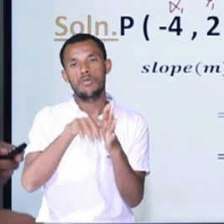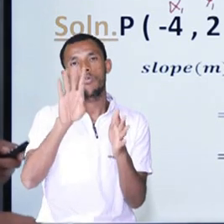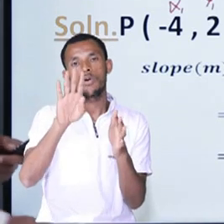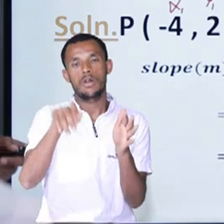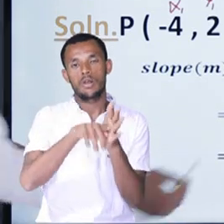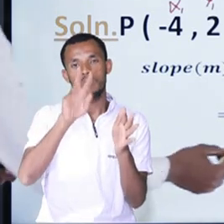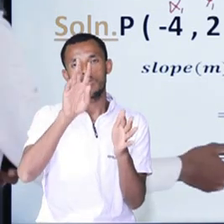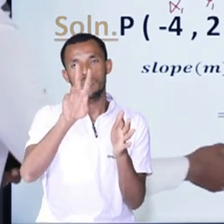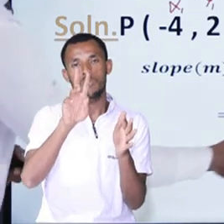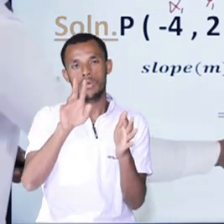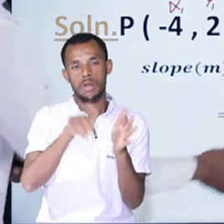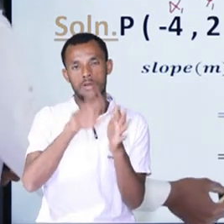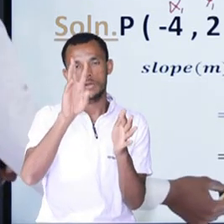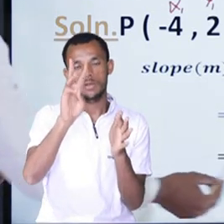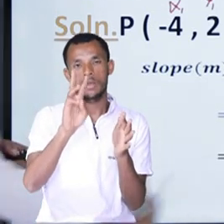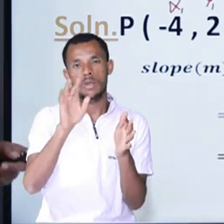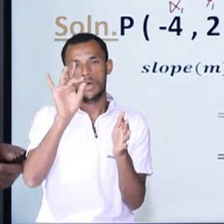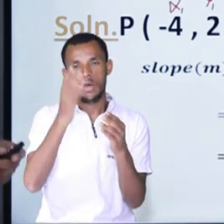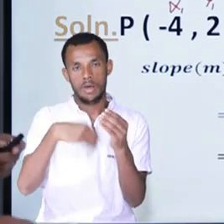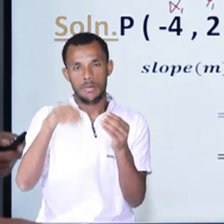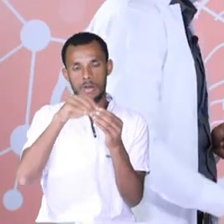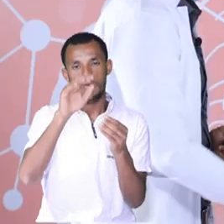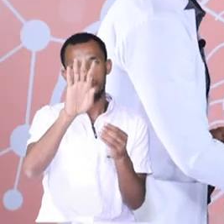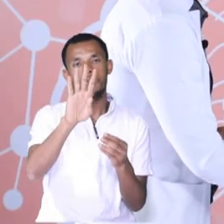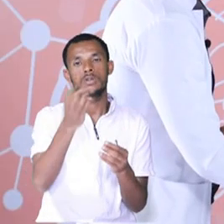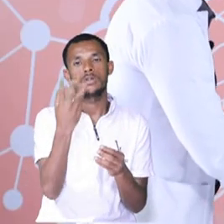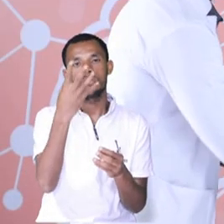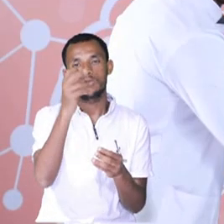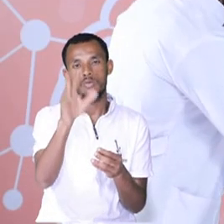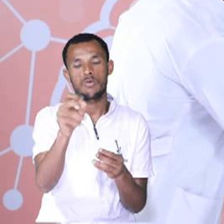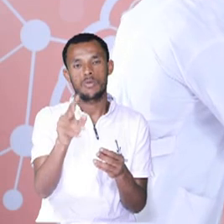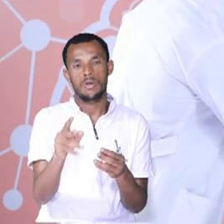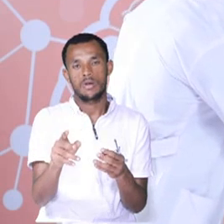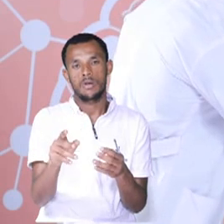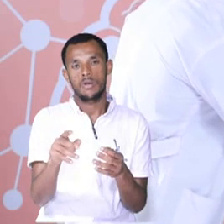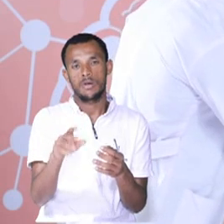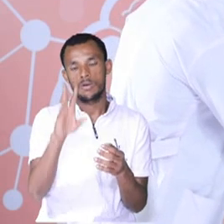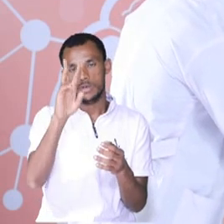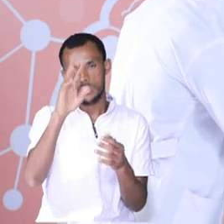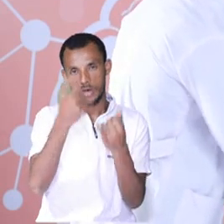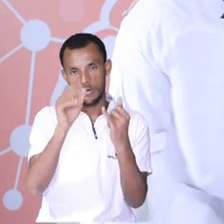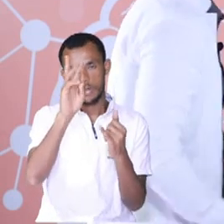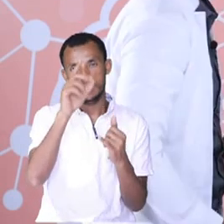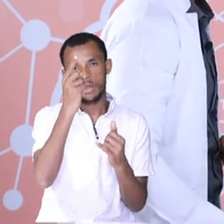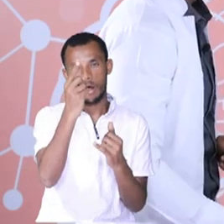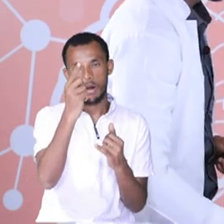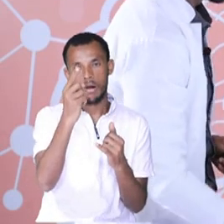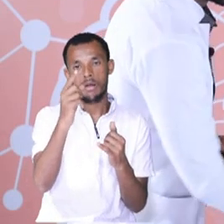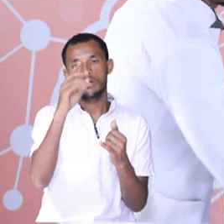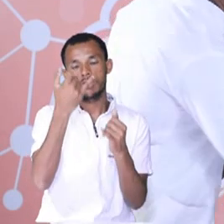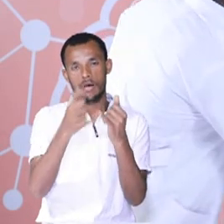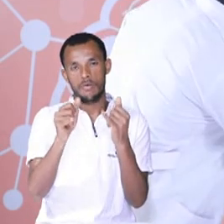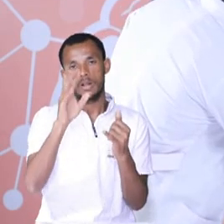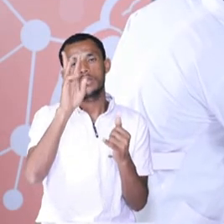is negative 6. Then 8 plus 4 is 12. Then by 6, 1 by 6,